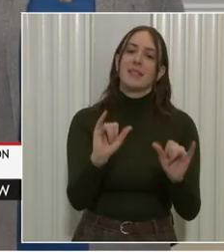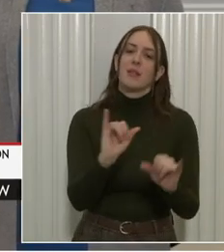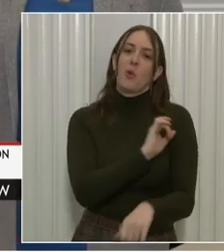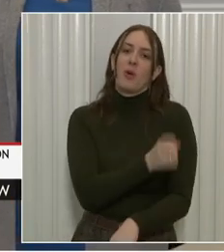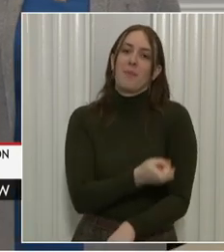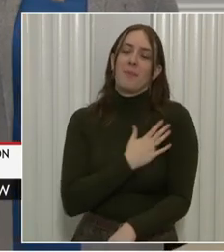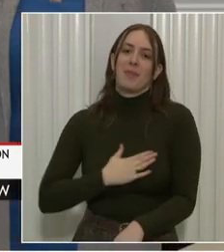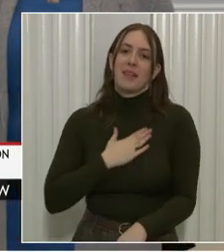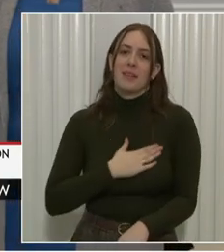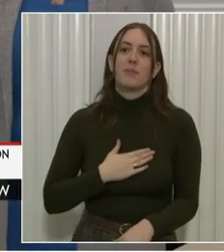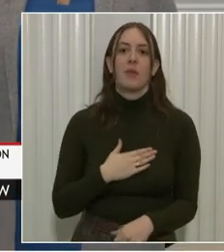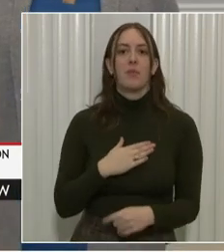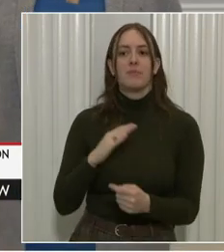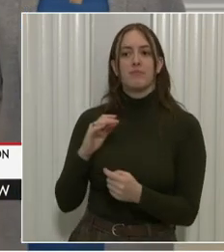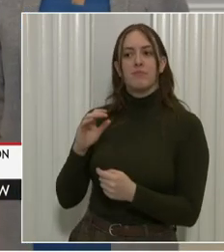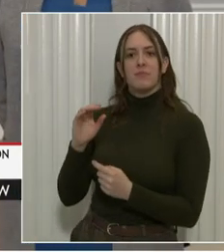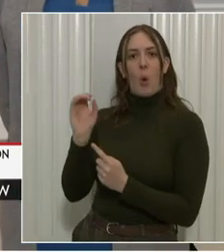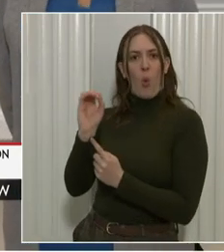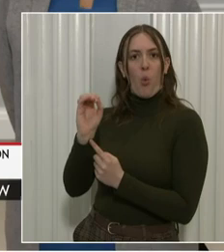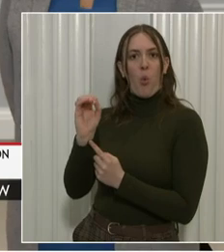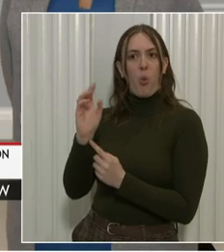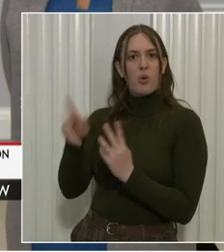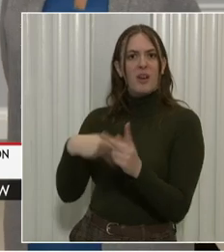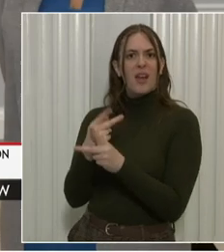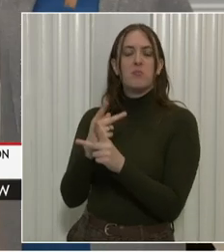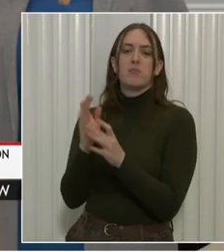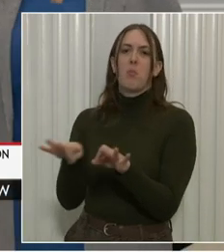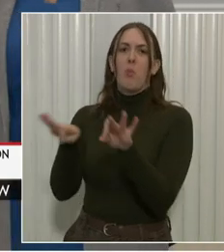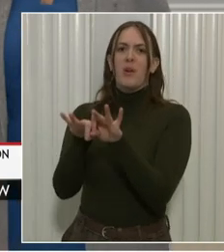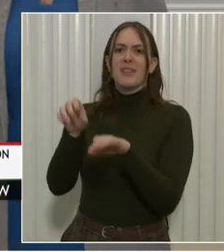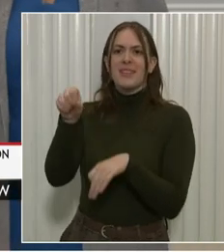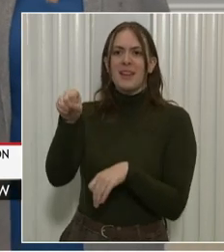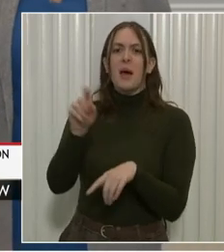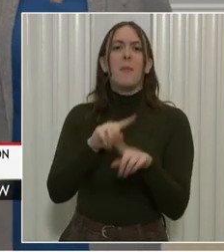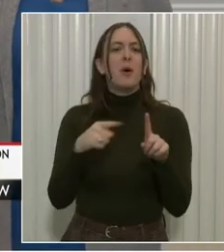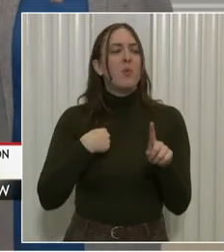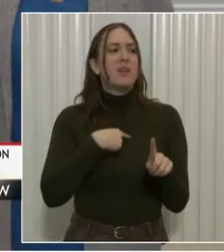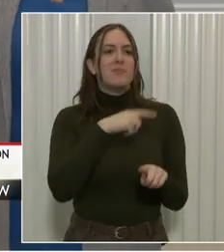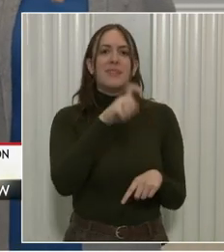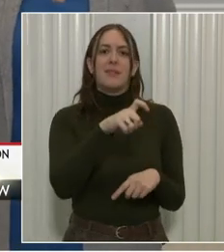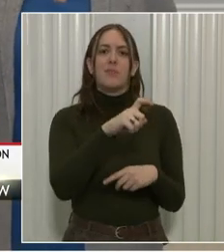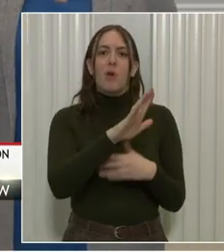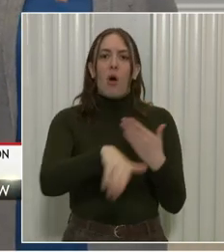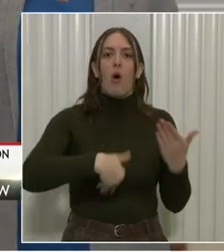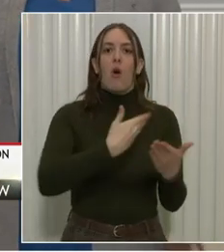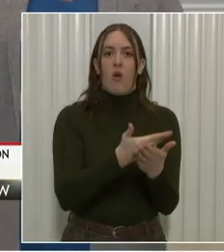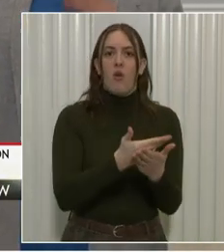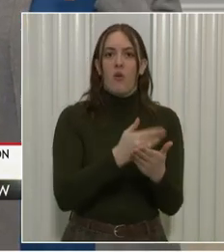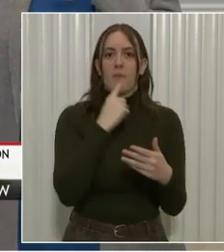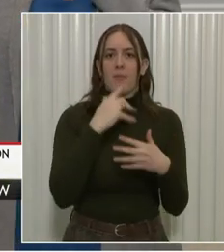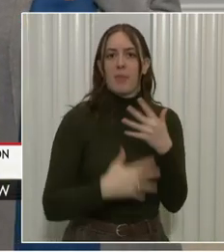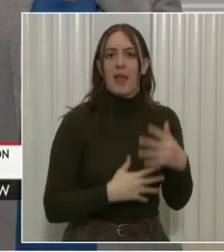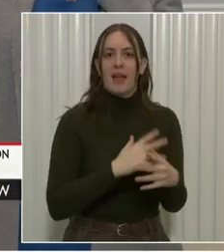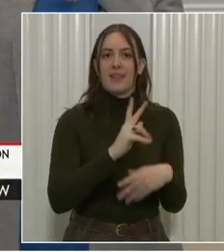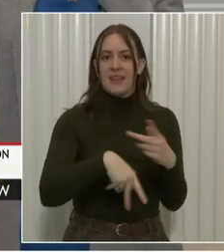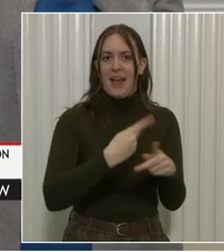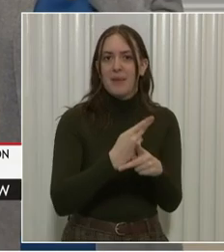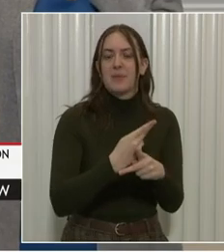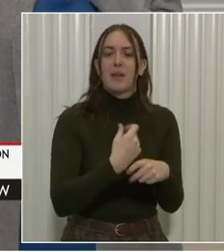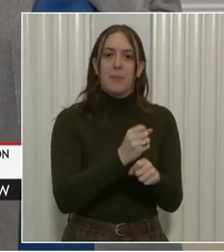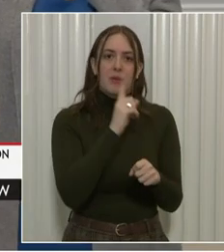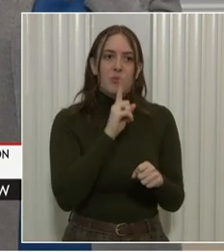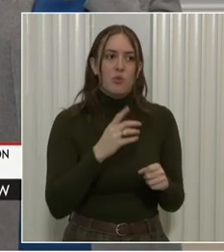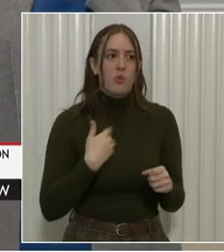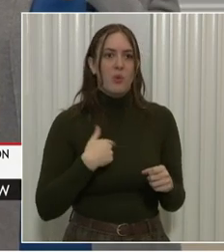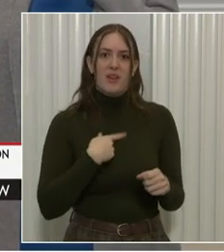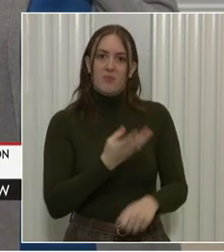higher than for other types, there's a constant need for blood and platelet donors of all blood types to help to care for all the patients who need transfusions each